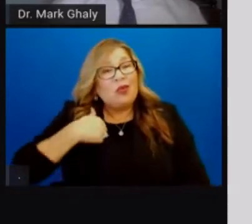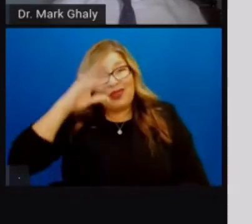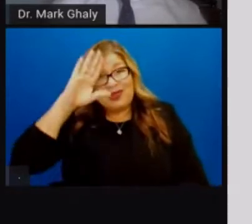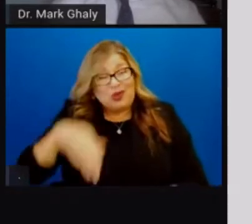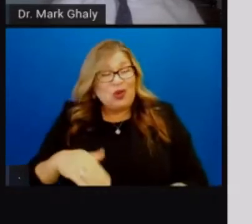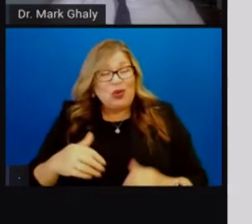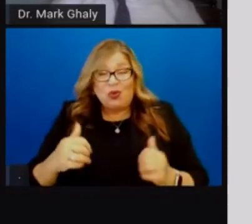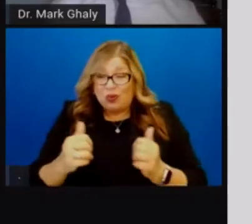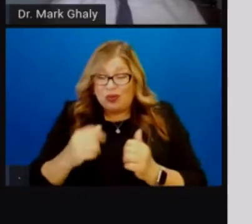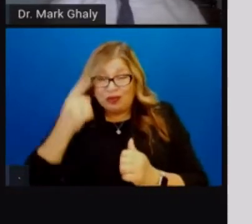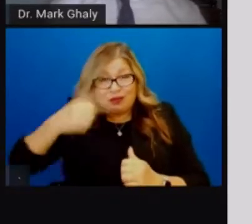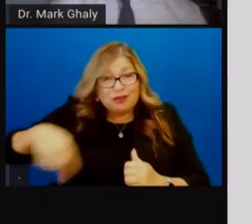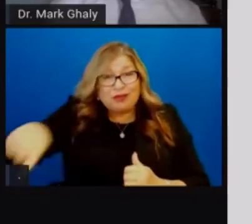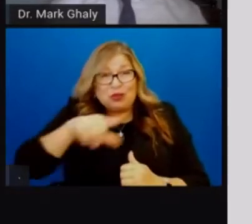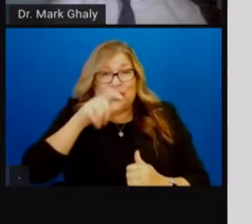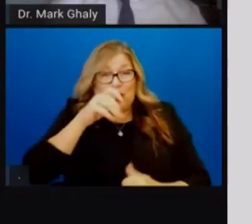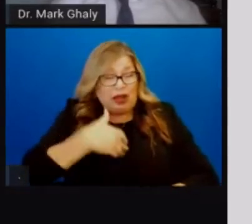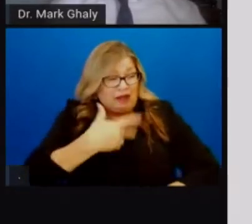our youngest